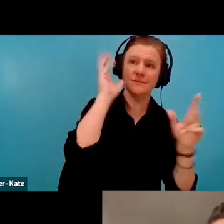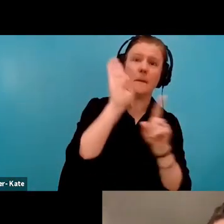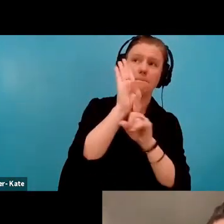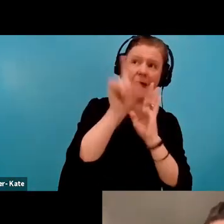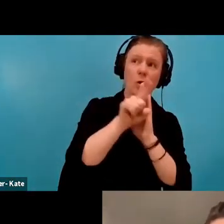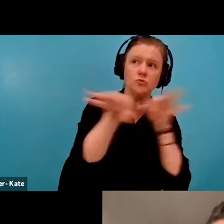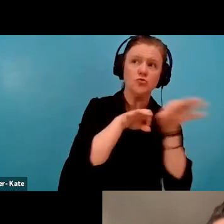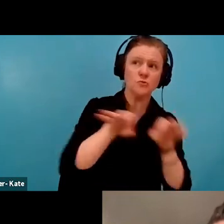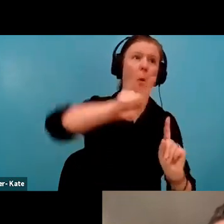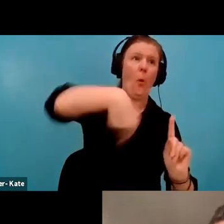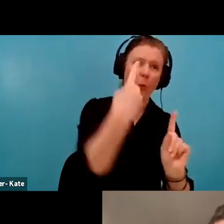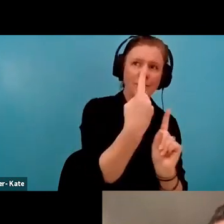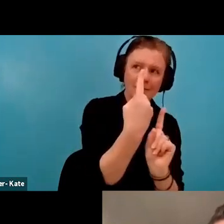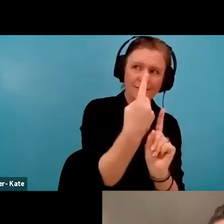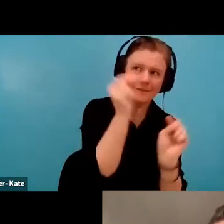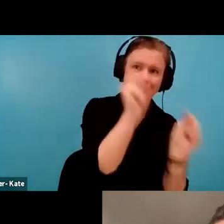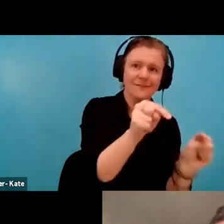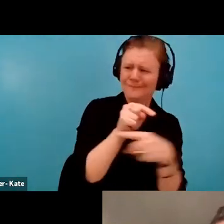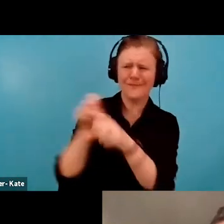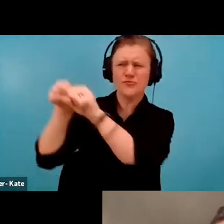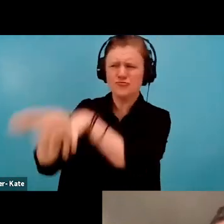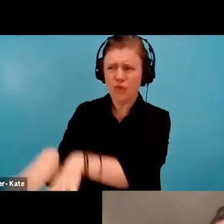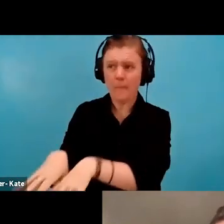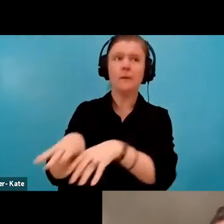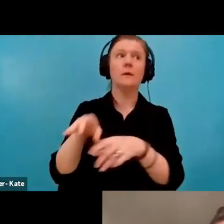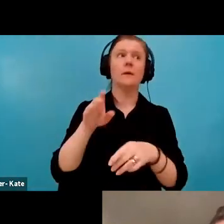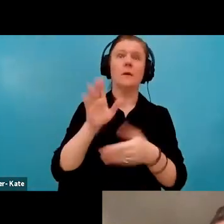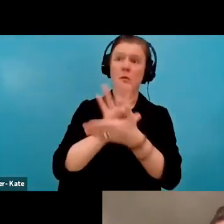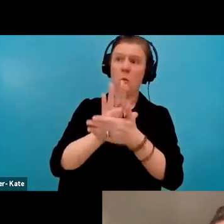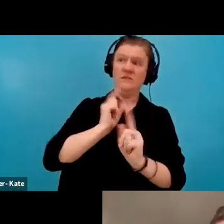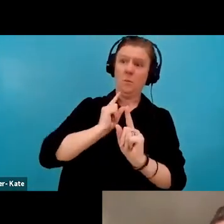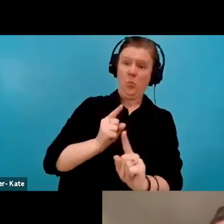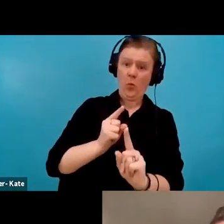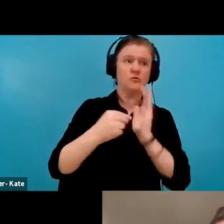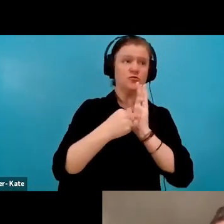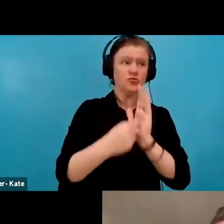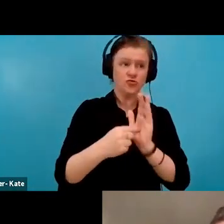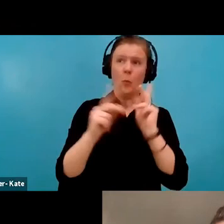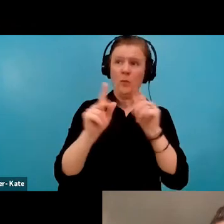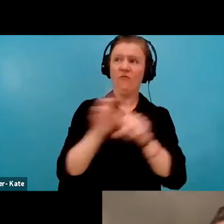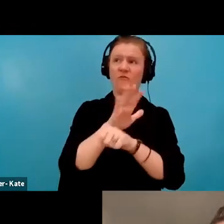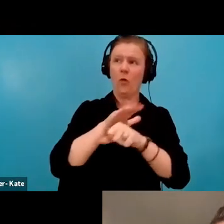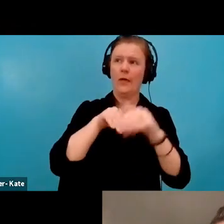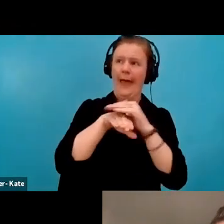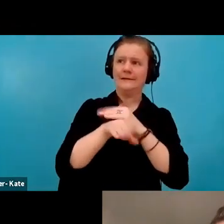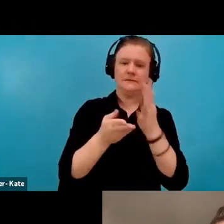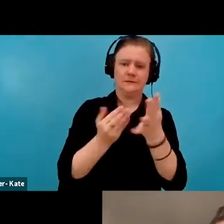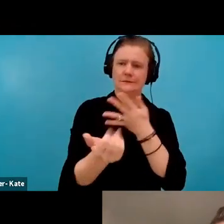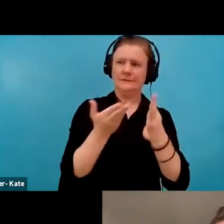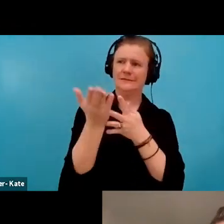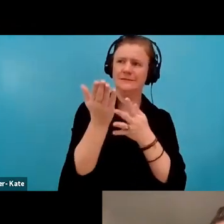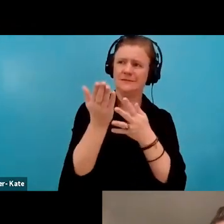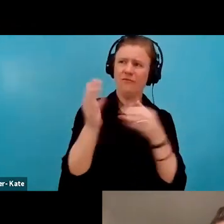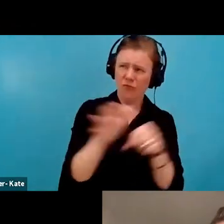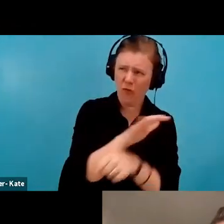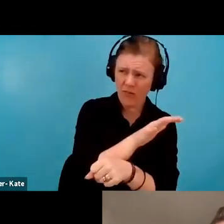movie is to make a movie that shows people in all these ways how it all works.